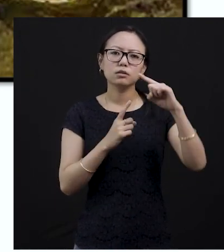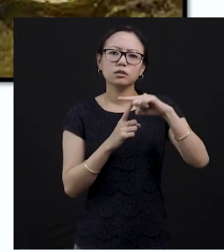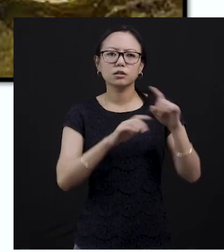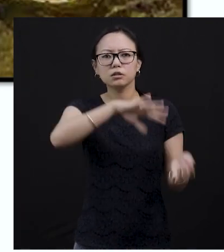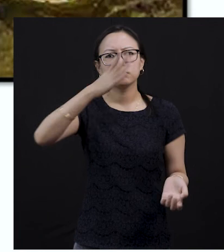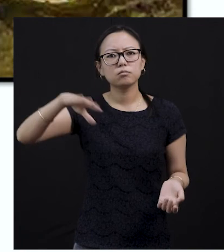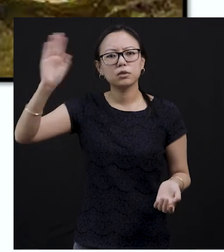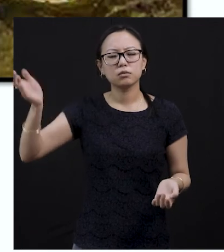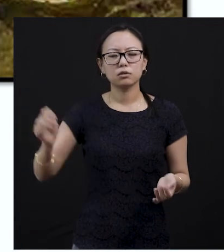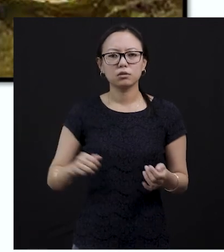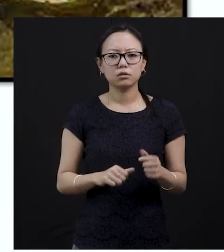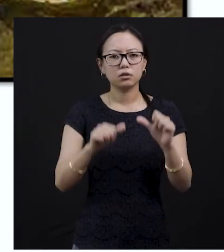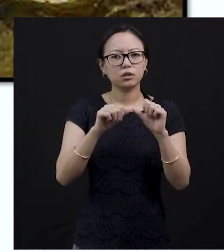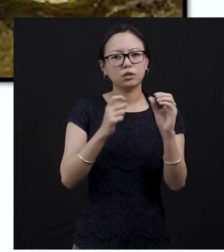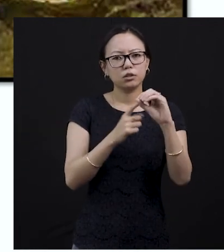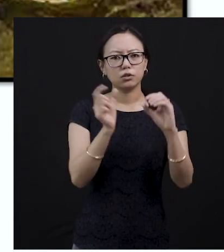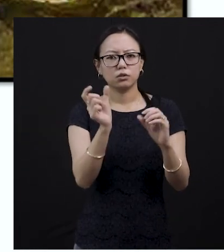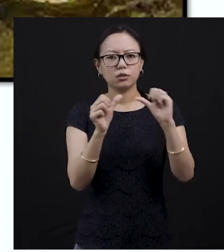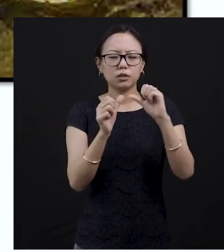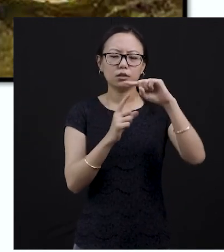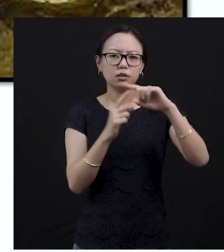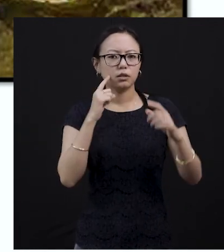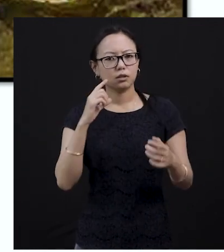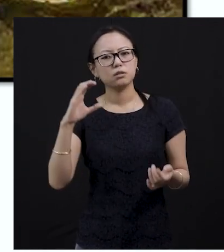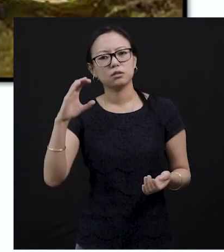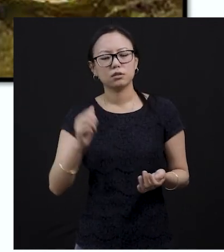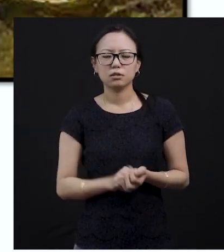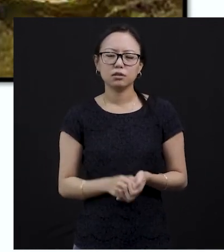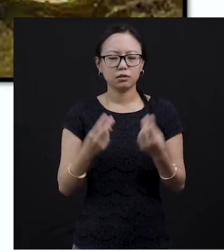all these different habitats we have talked about today. So keep all